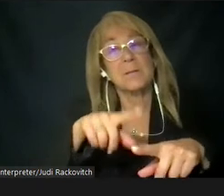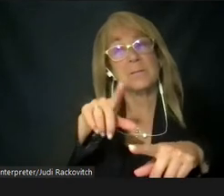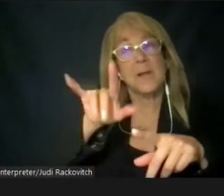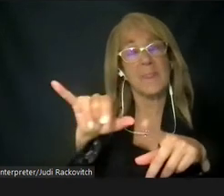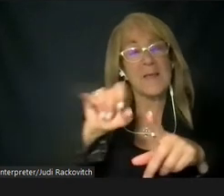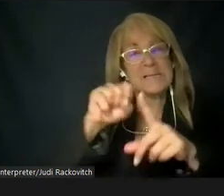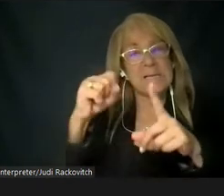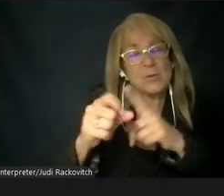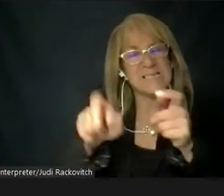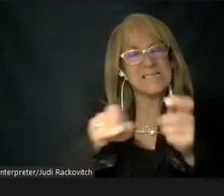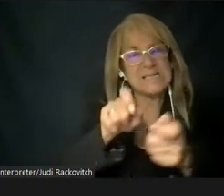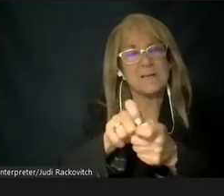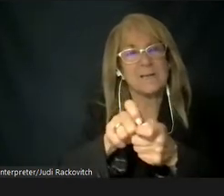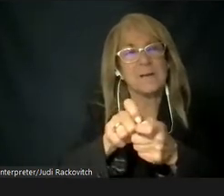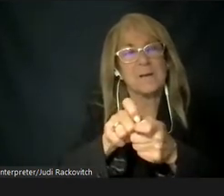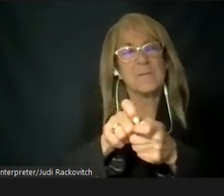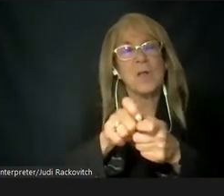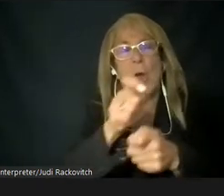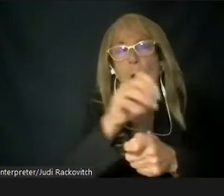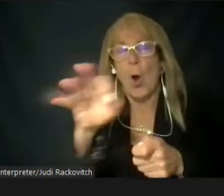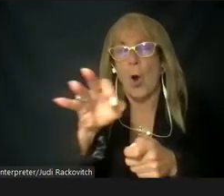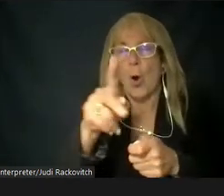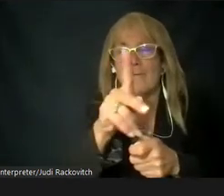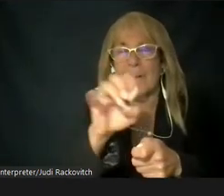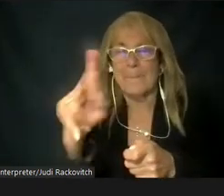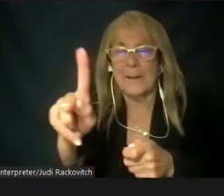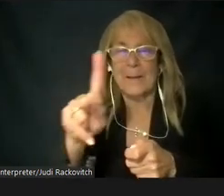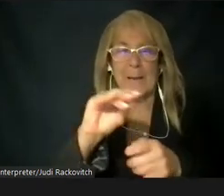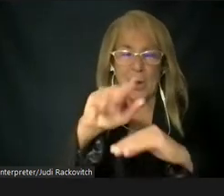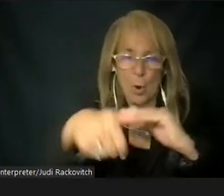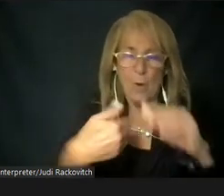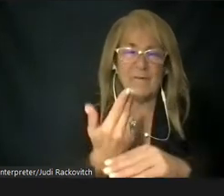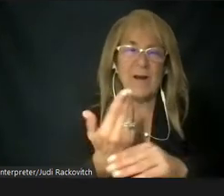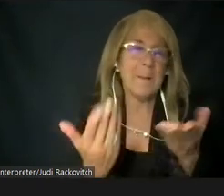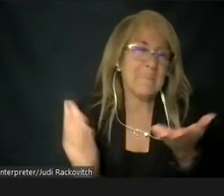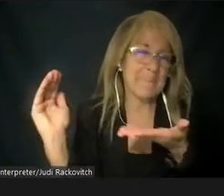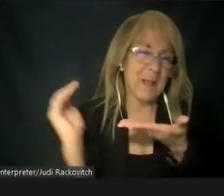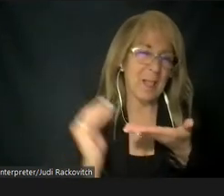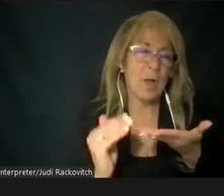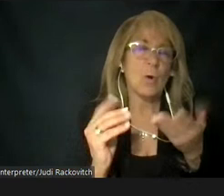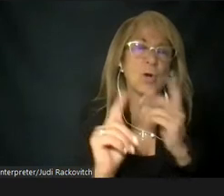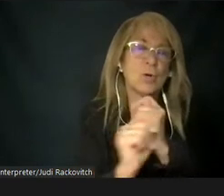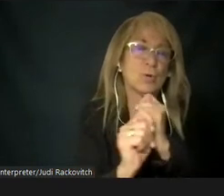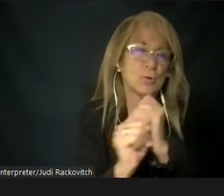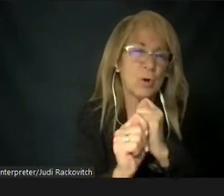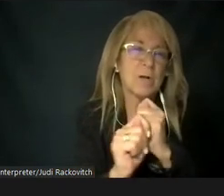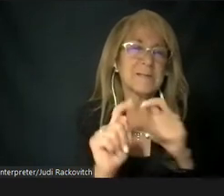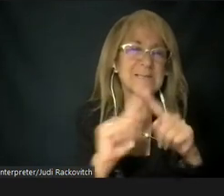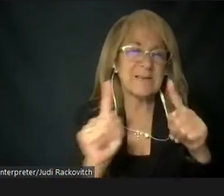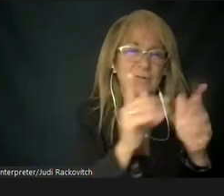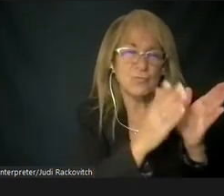Off-peak and overnight toll ranges may be lower, and tolls for trucks and other vehicle types would have different ranges.